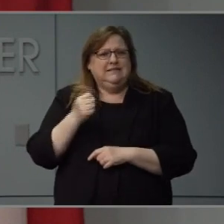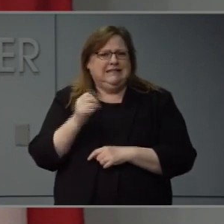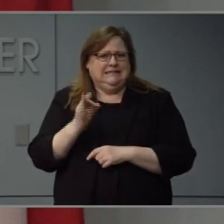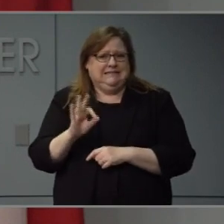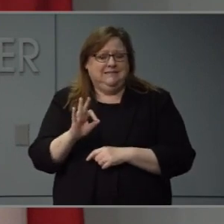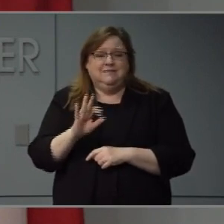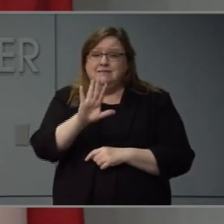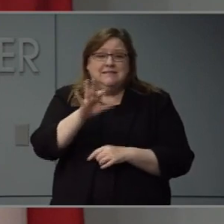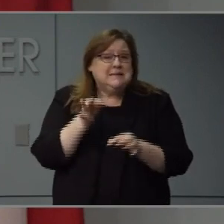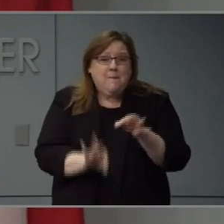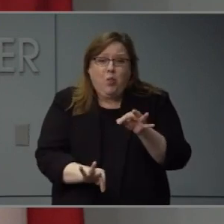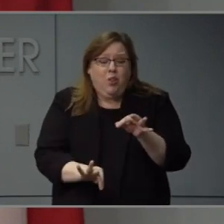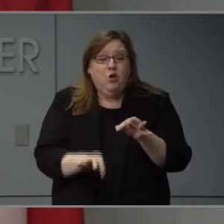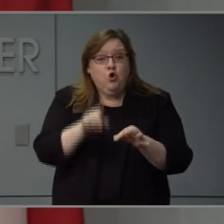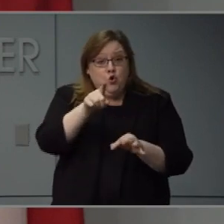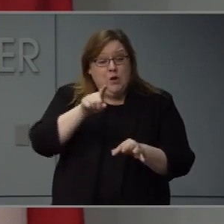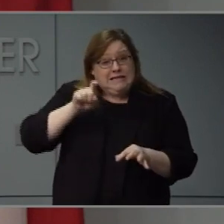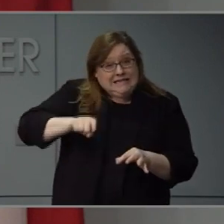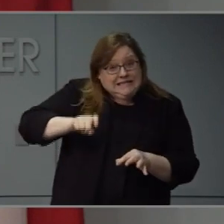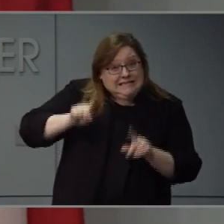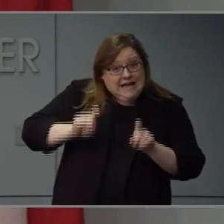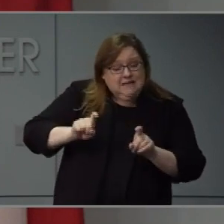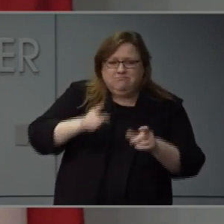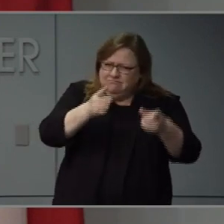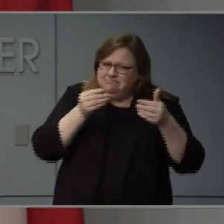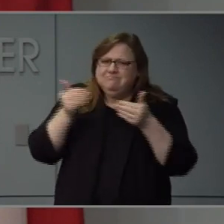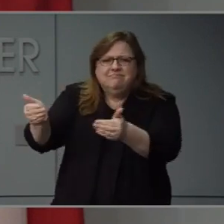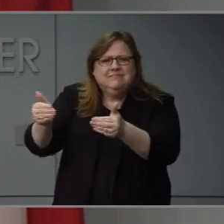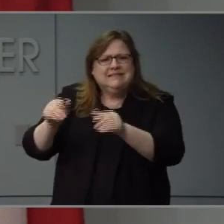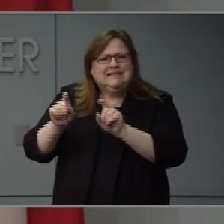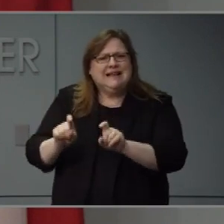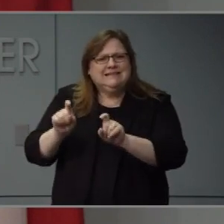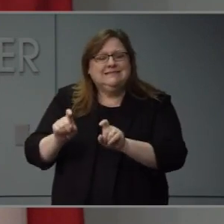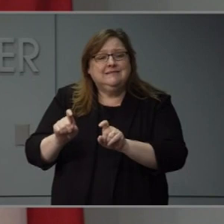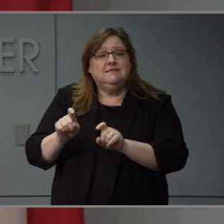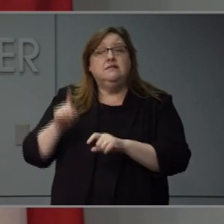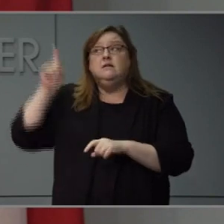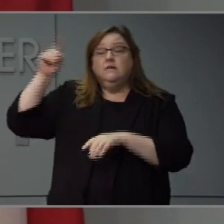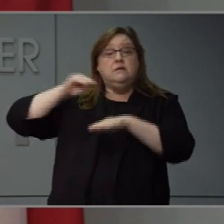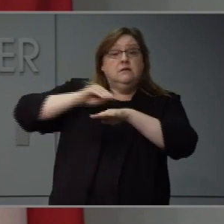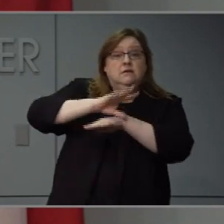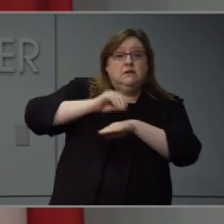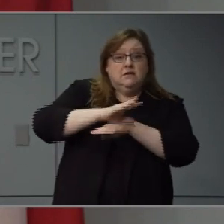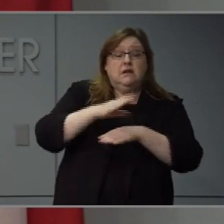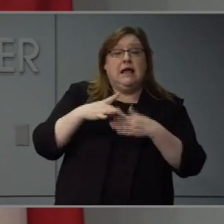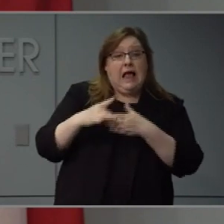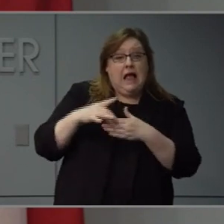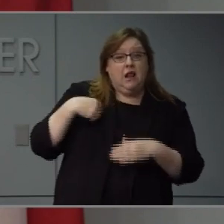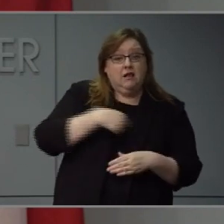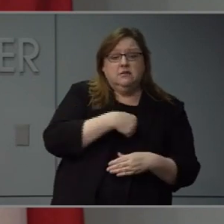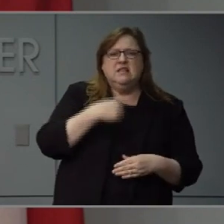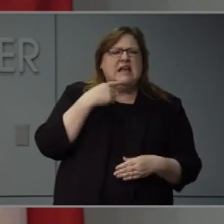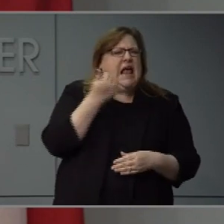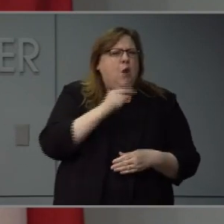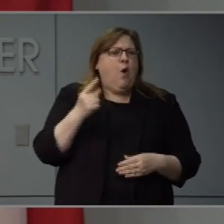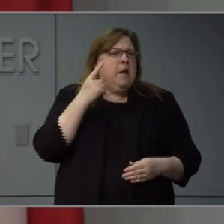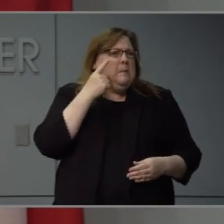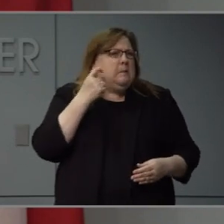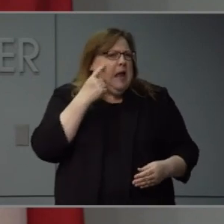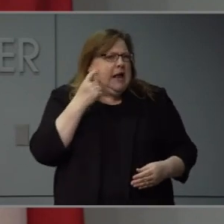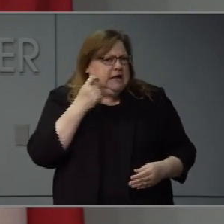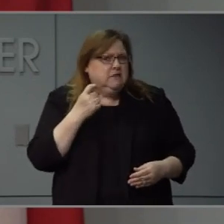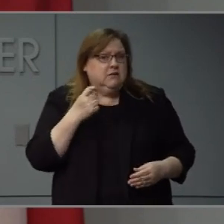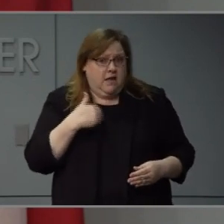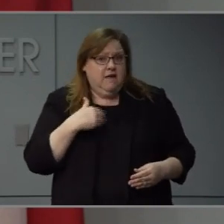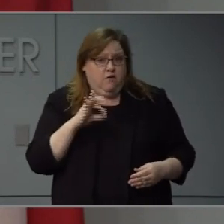test. The new guidance recommends that clinicians test anyone they think could have COVID-19. This starts